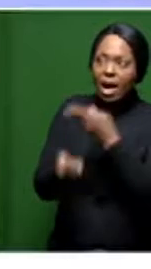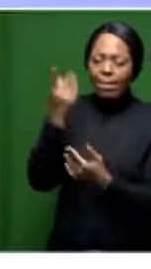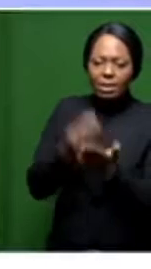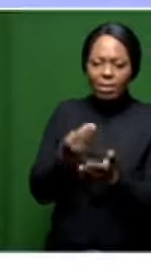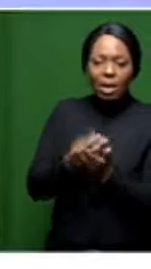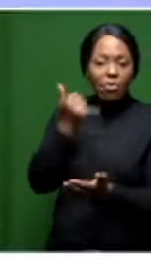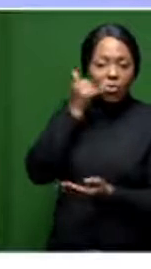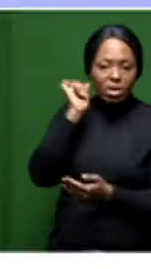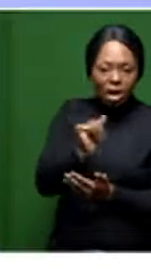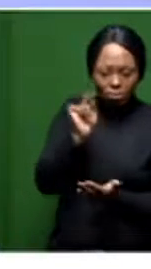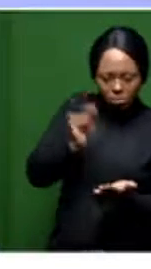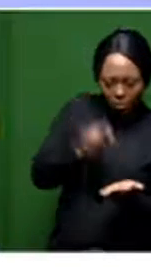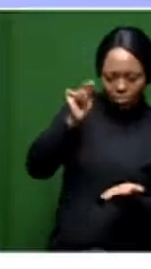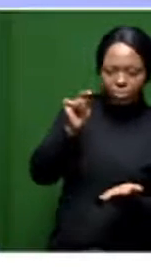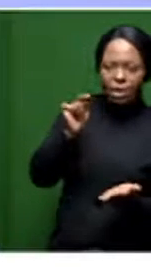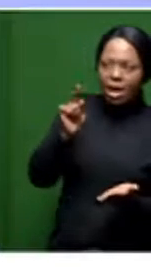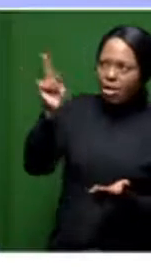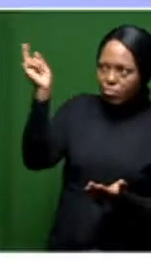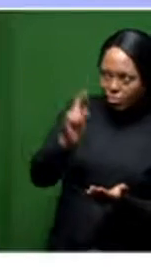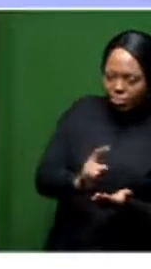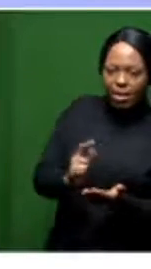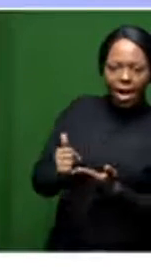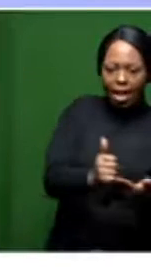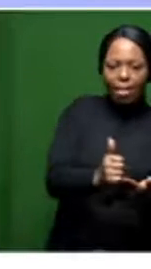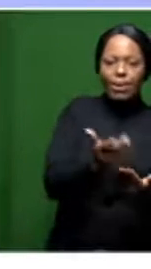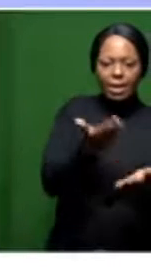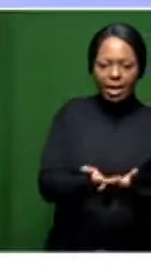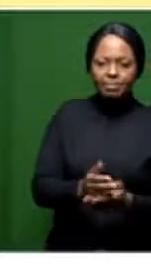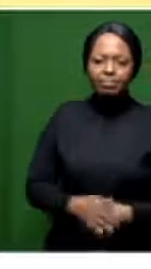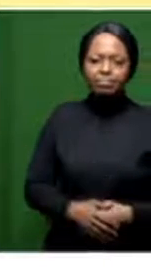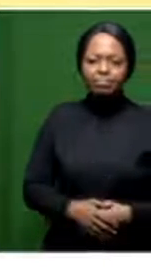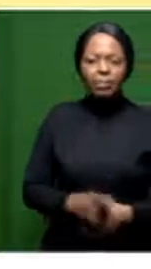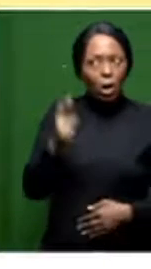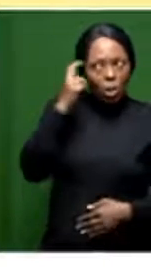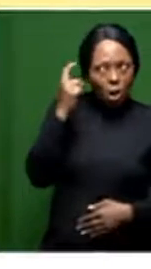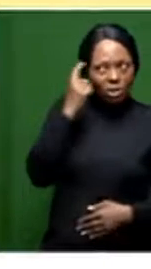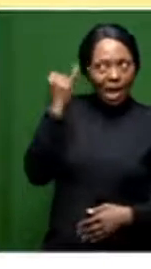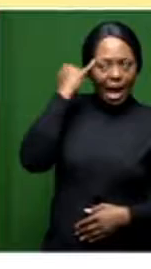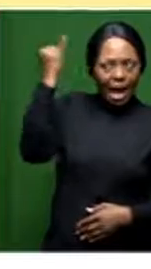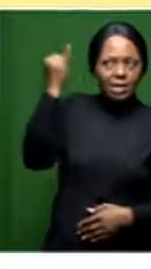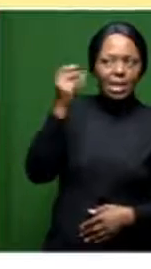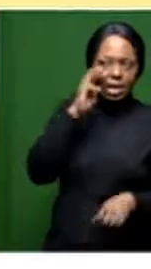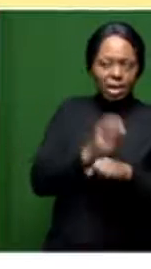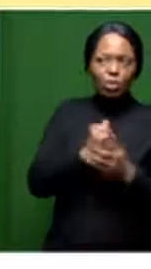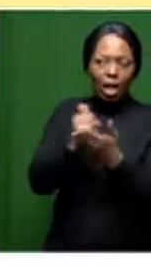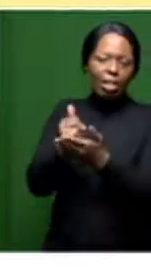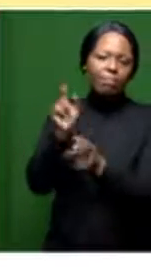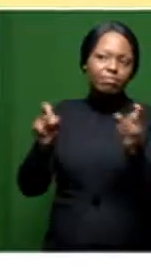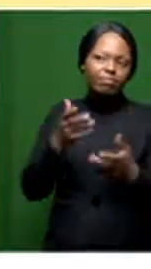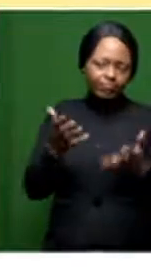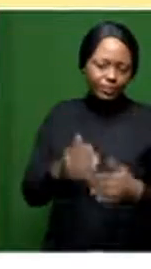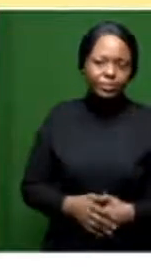group saw this and just said, well, we have to give this to our customers. It's so important. So how did you get the other companies to buy in? Because it's one thing to have